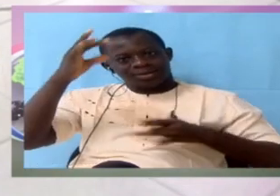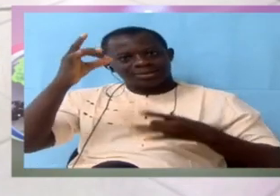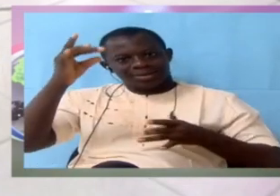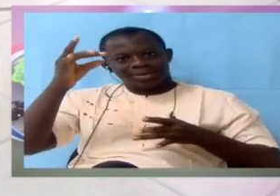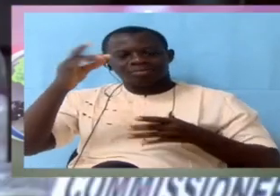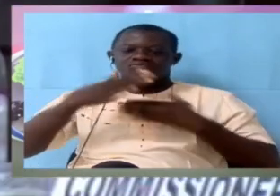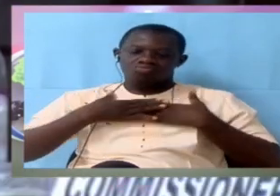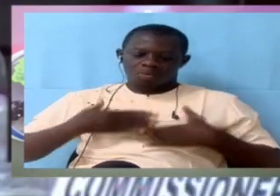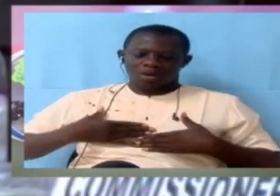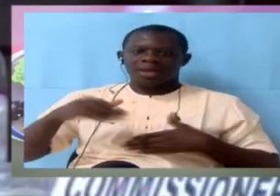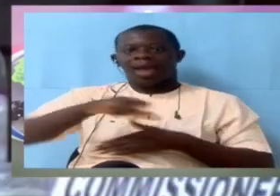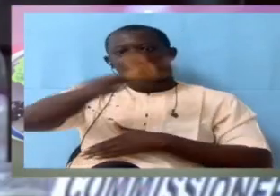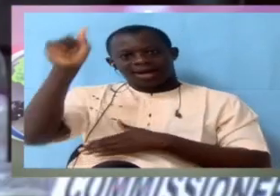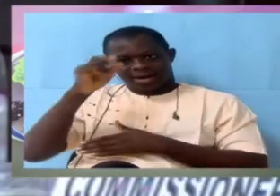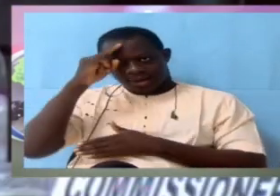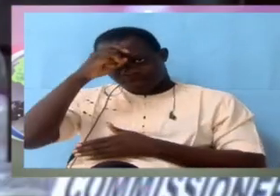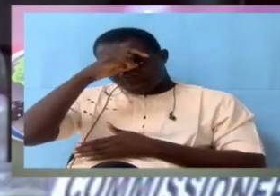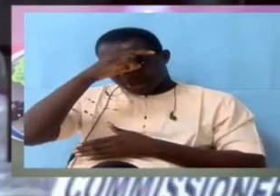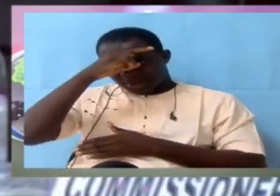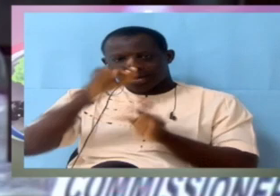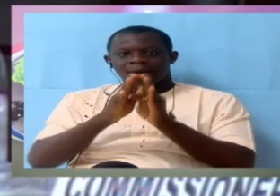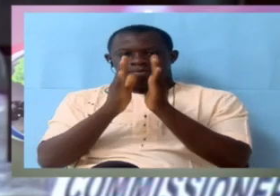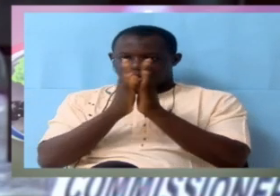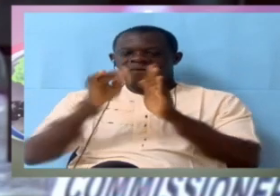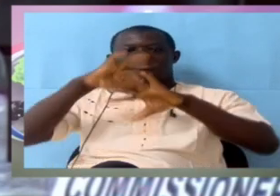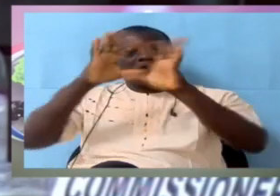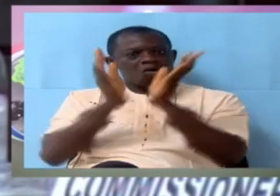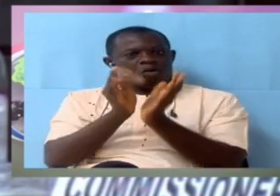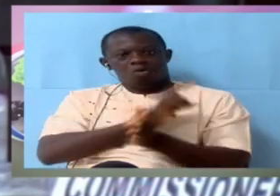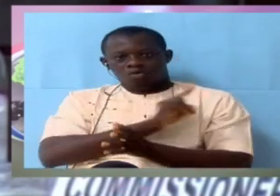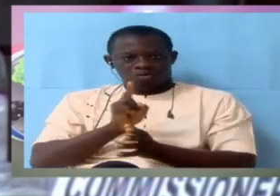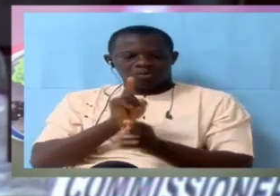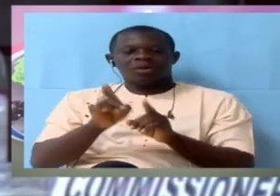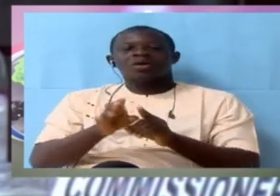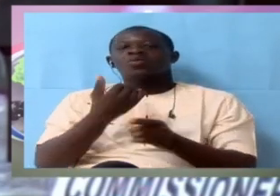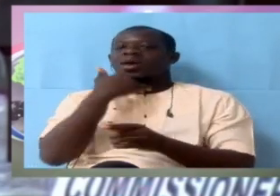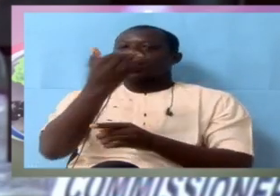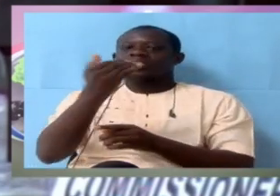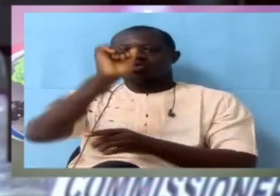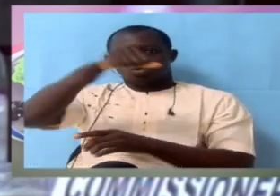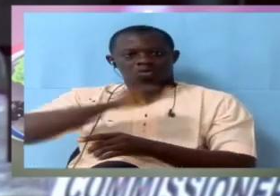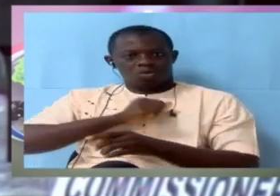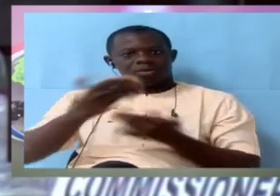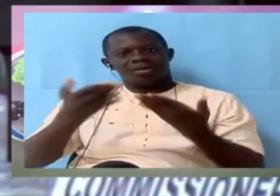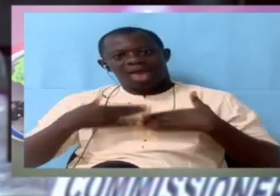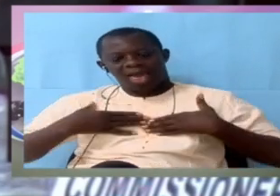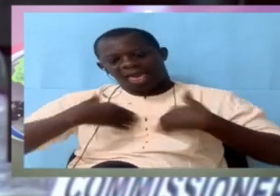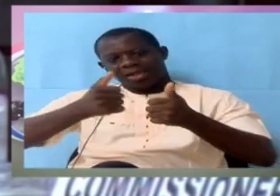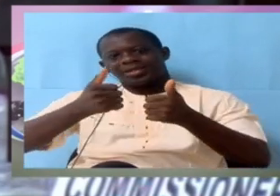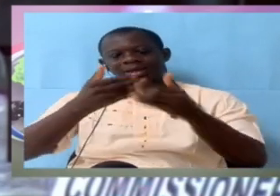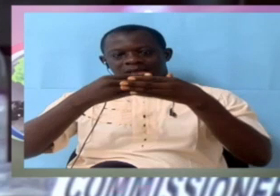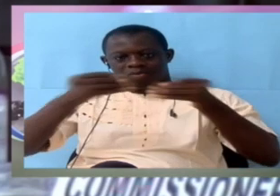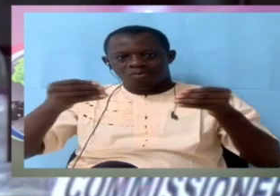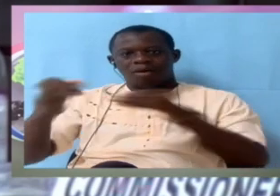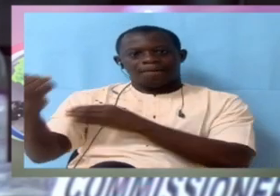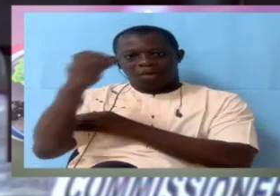body and in mind. We ask that your healing power will restore each